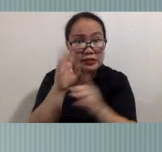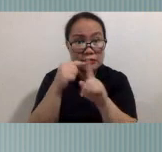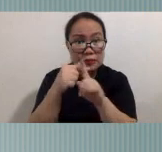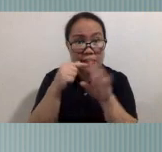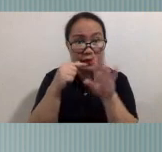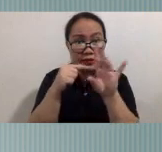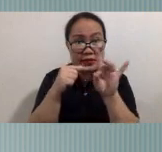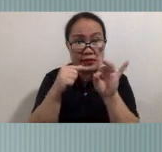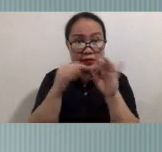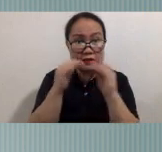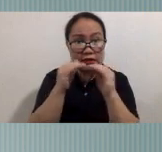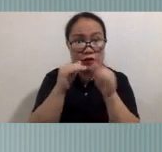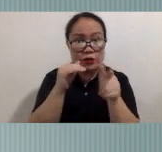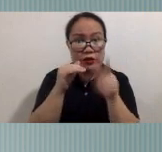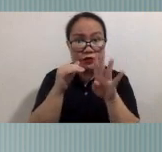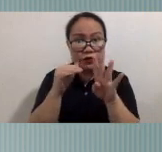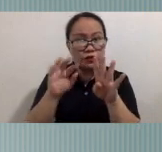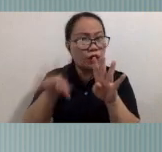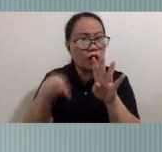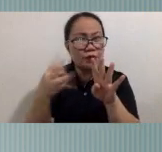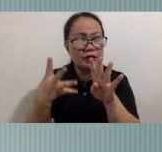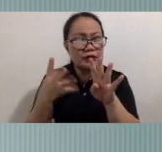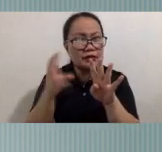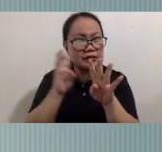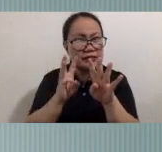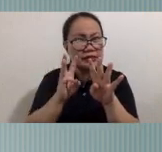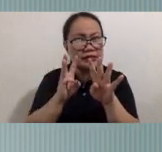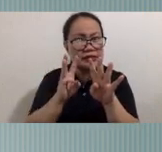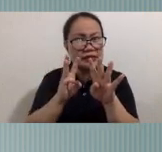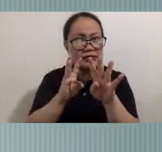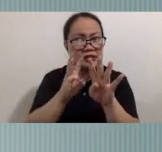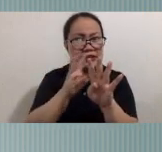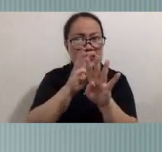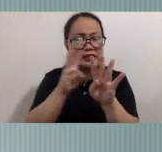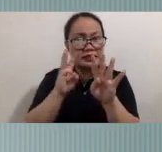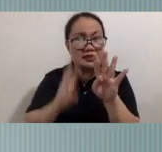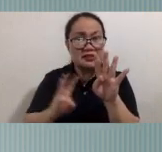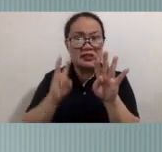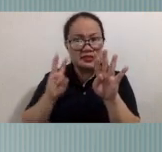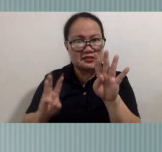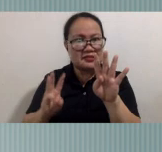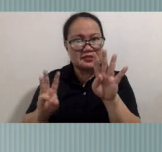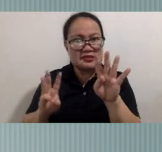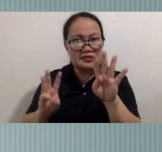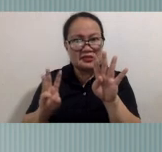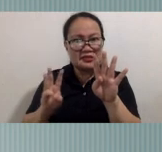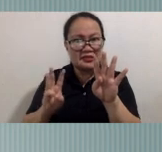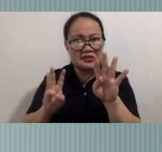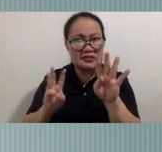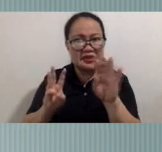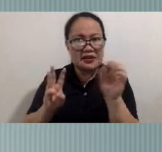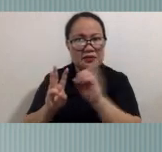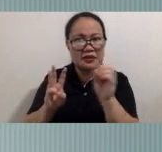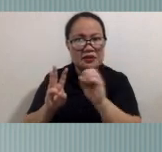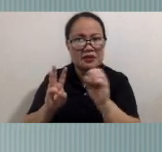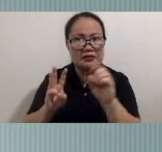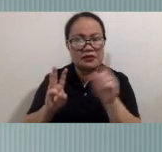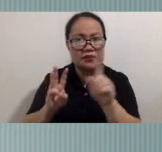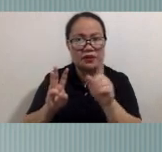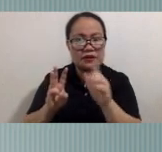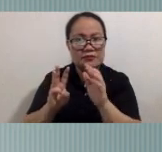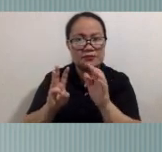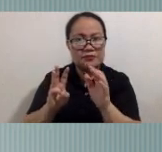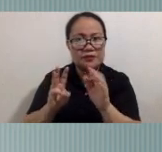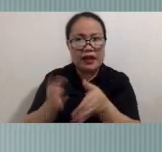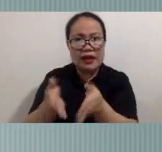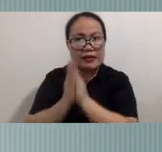and science or doon sa data. Okay? So, 16 plus 8 is just 24. So, ilan ang wala? We have